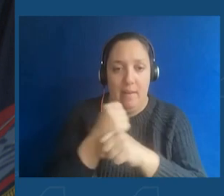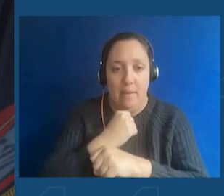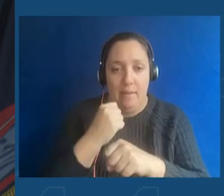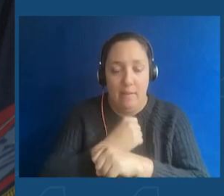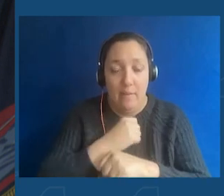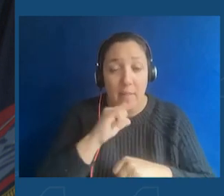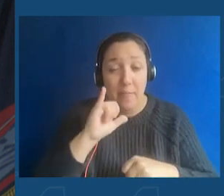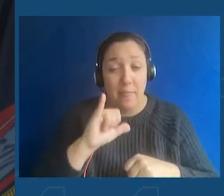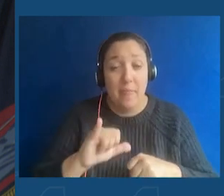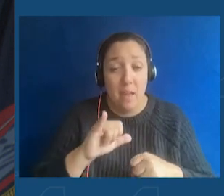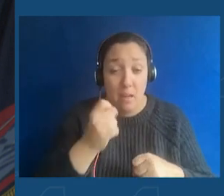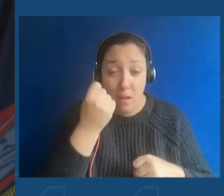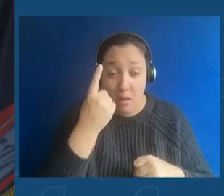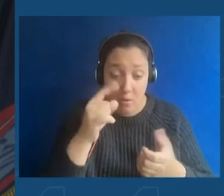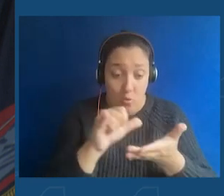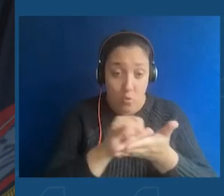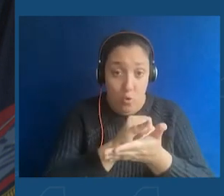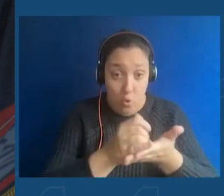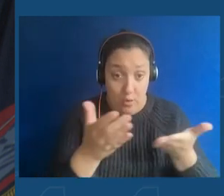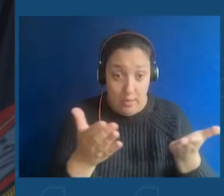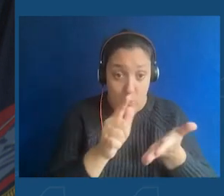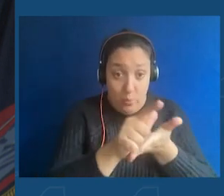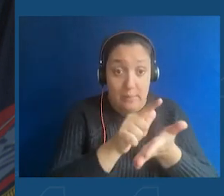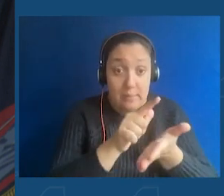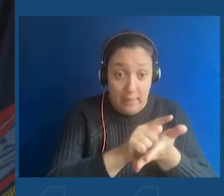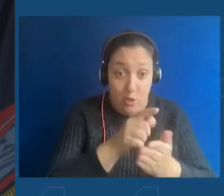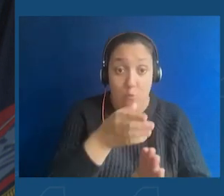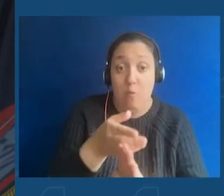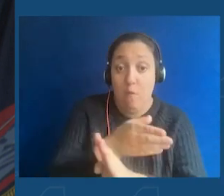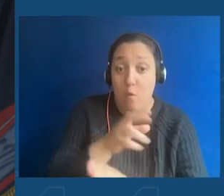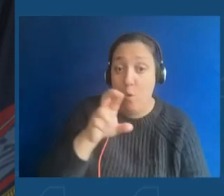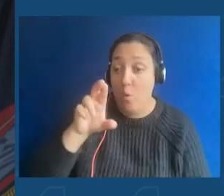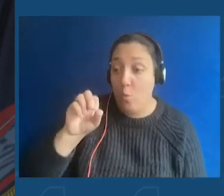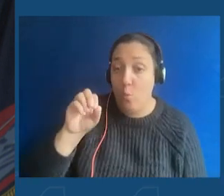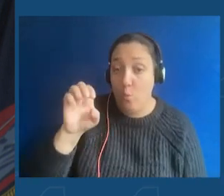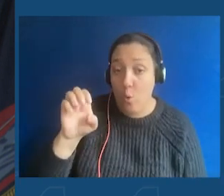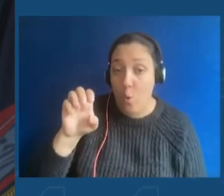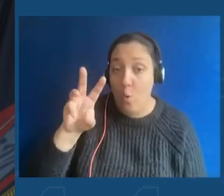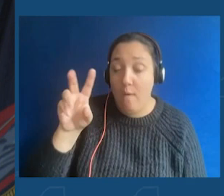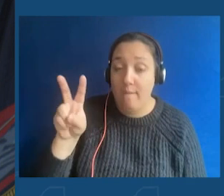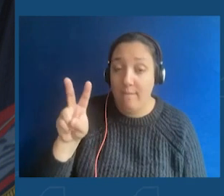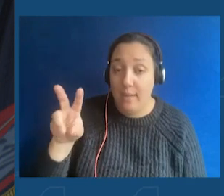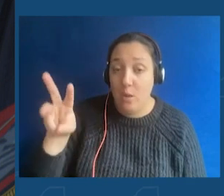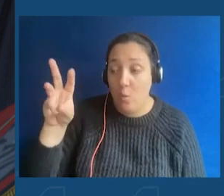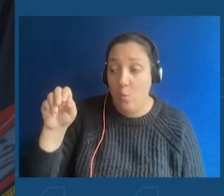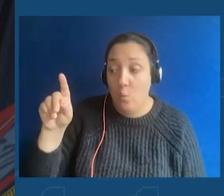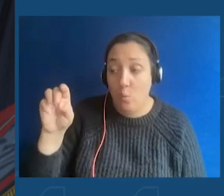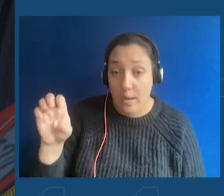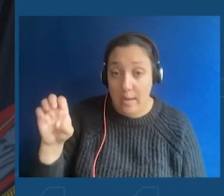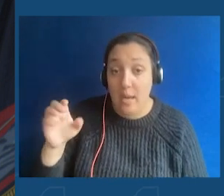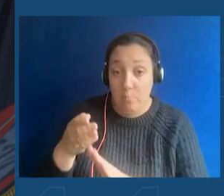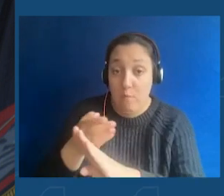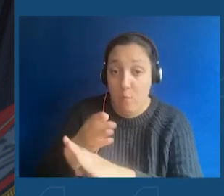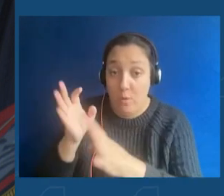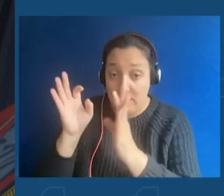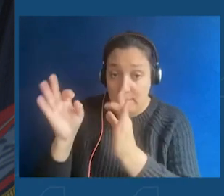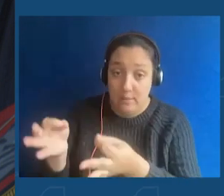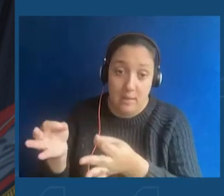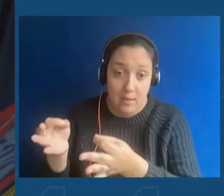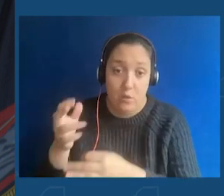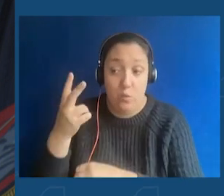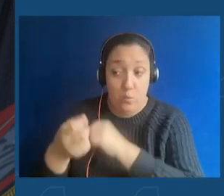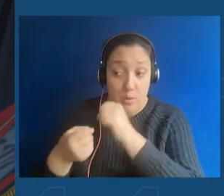years before the rest of the nation, before Roe v. Wade was decided. And we're going to do everything in our power to stop the